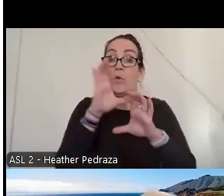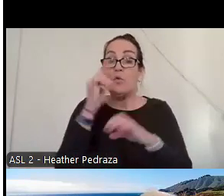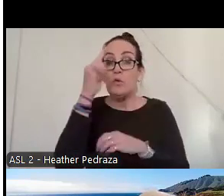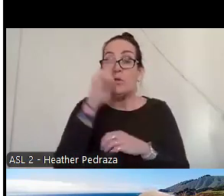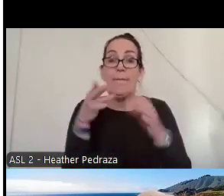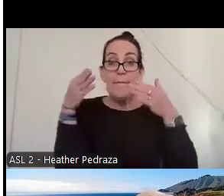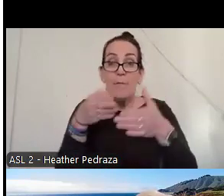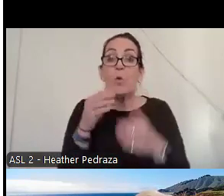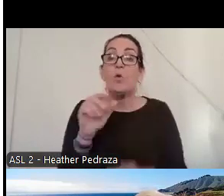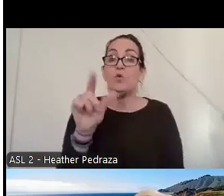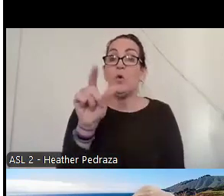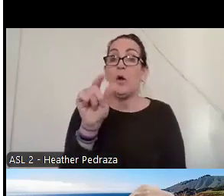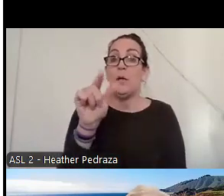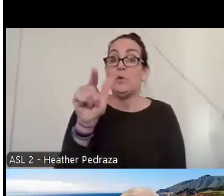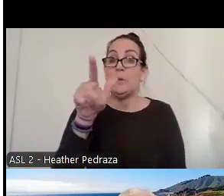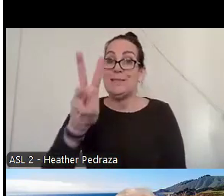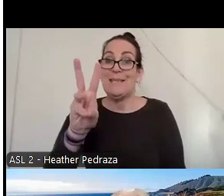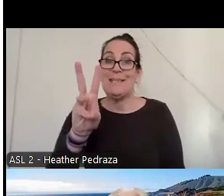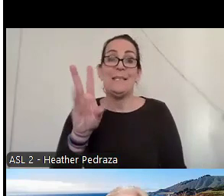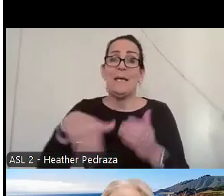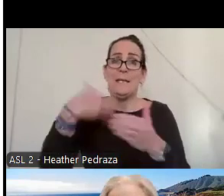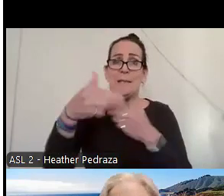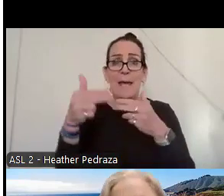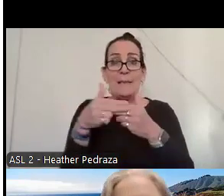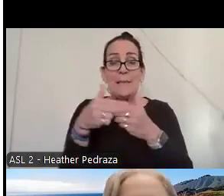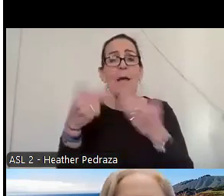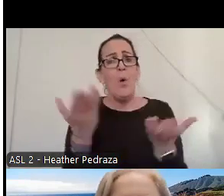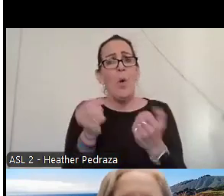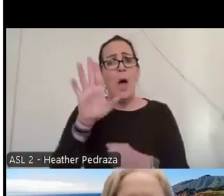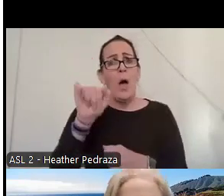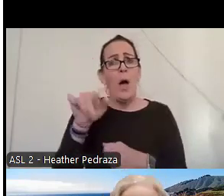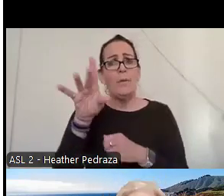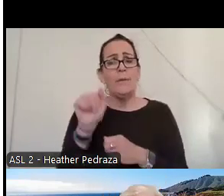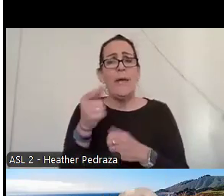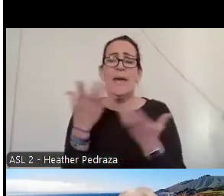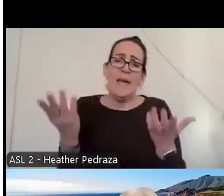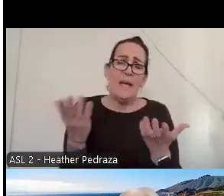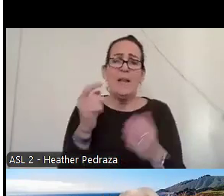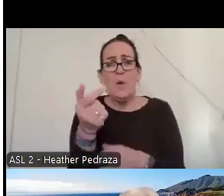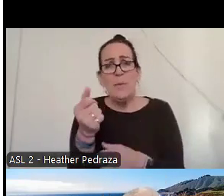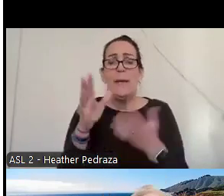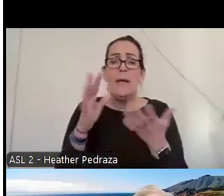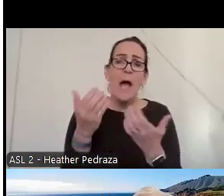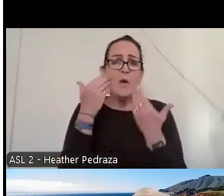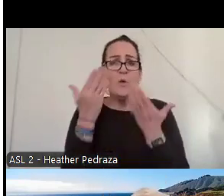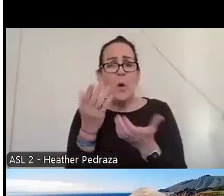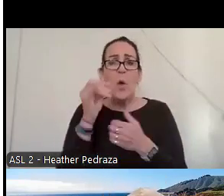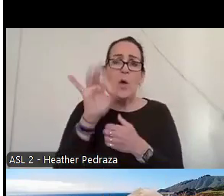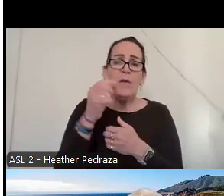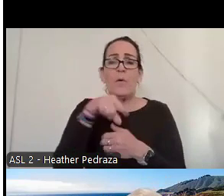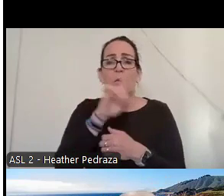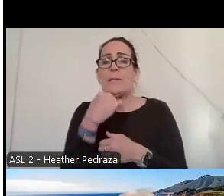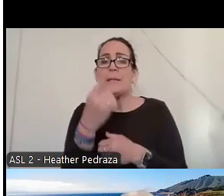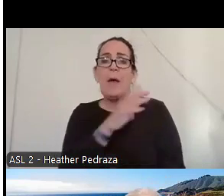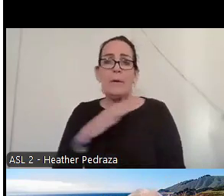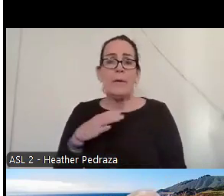slide. I just wanted to give a little bit of an update. I feel like we don't really ever circle back and tell the committee